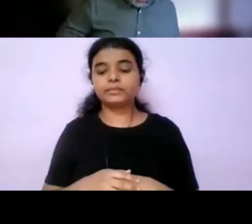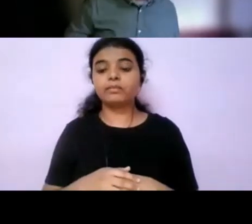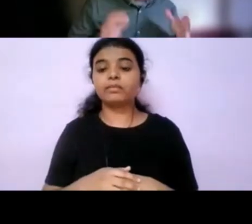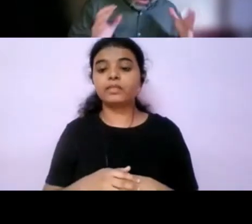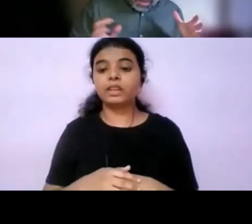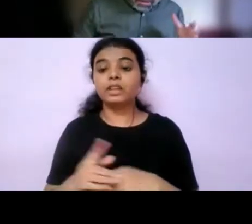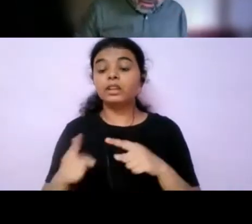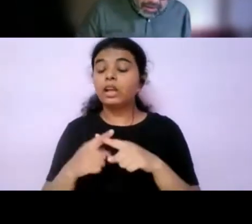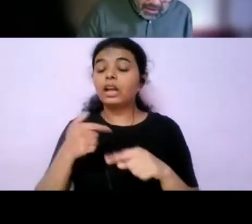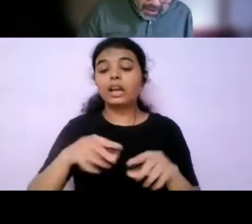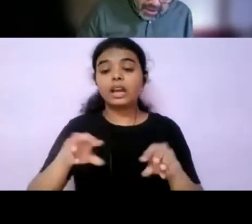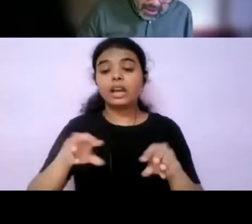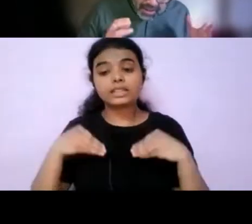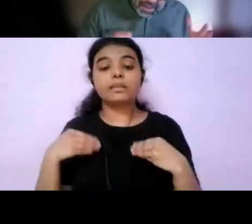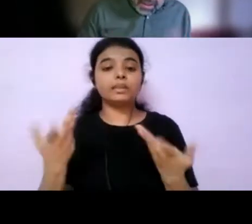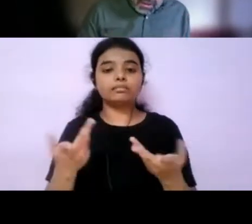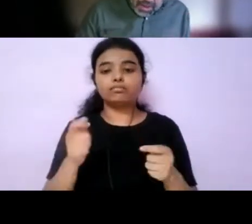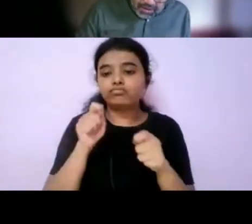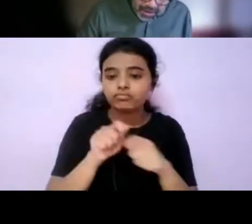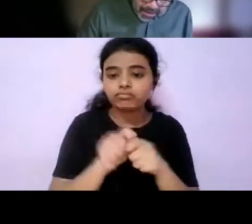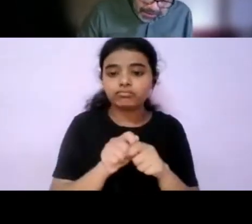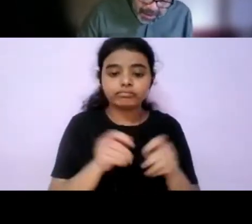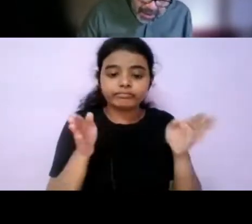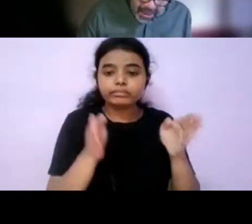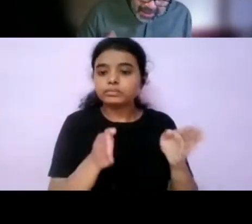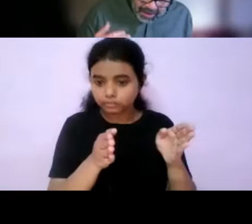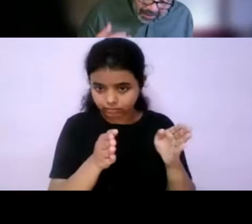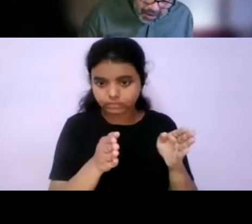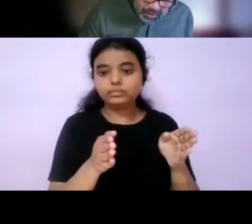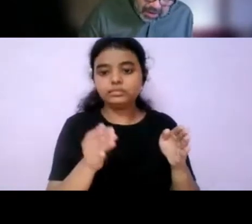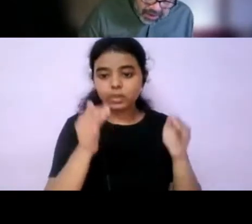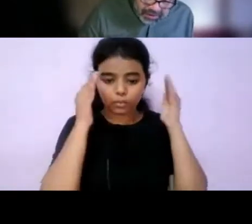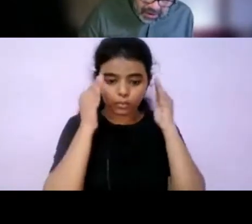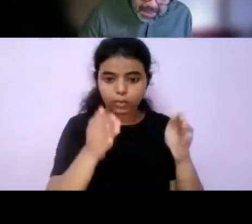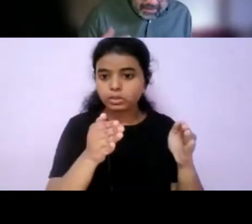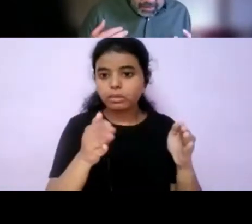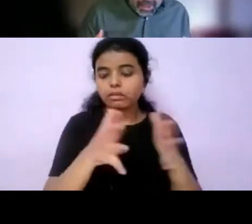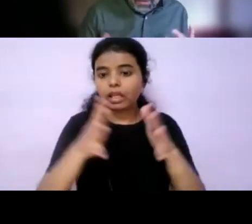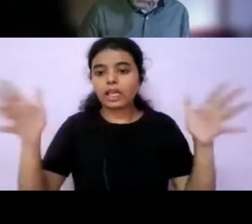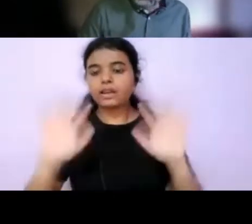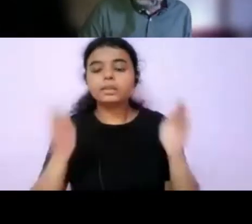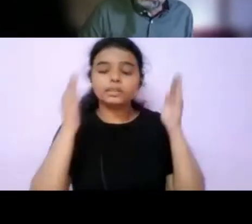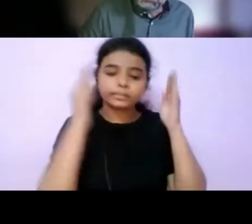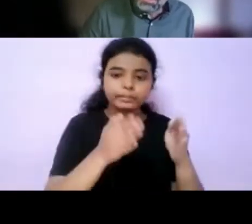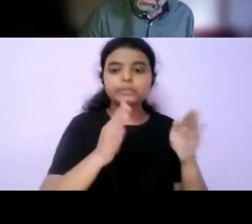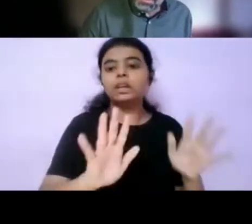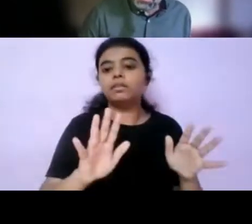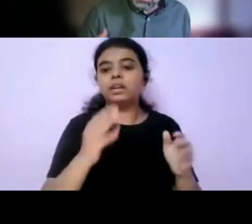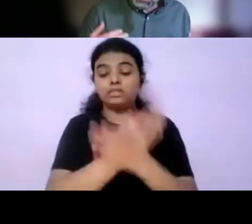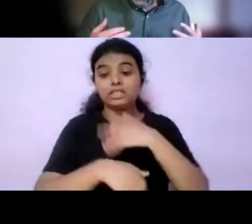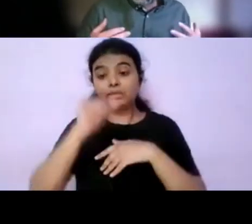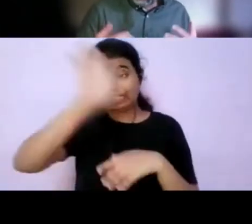my work is very much situated in this region, and that I'm not well versed in matters related to disability in